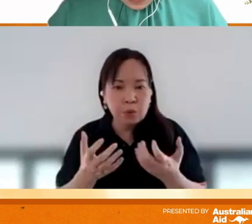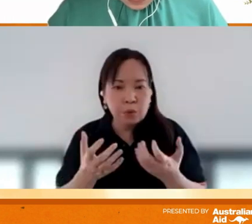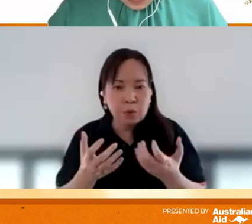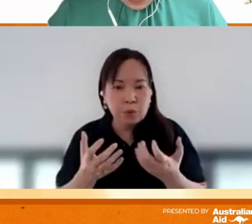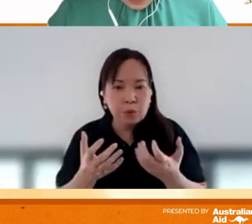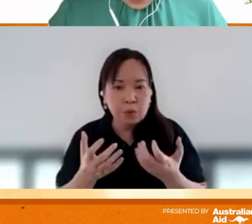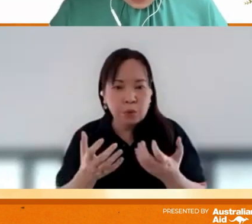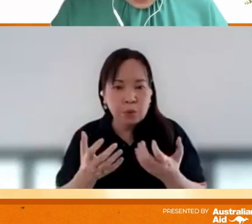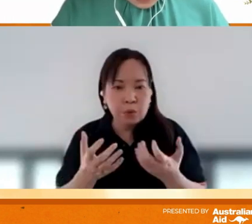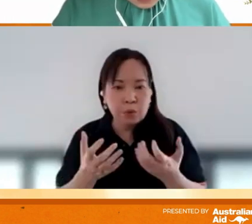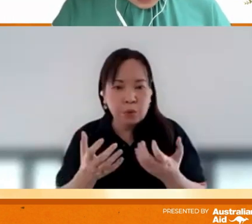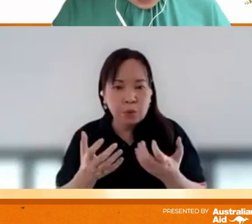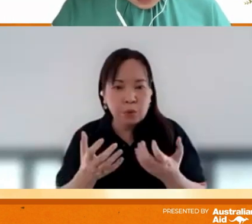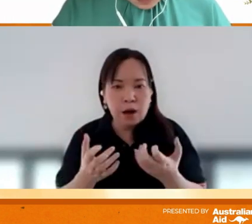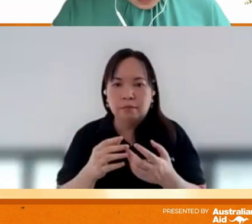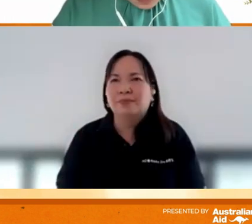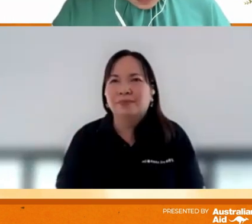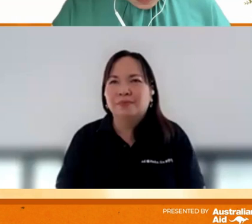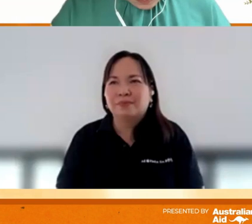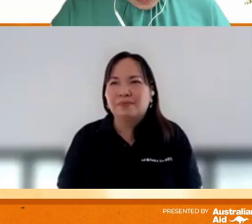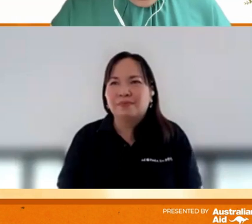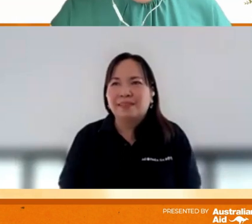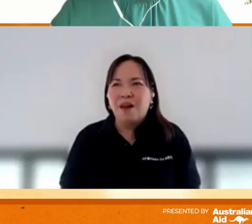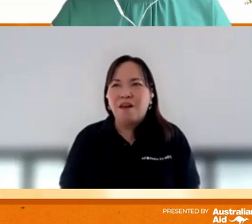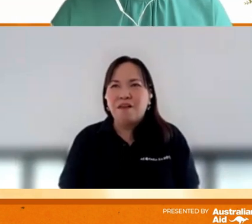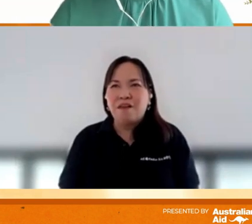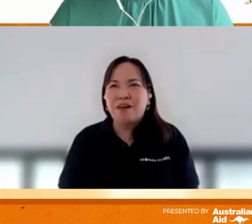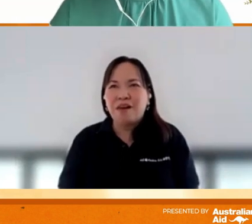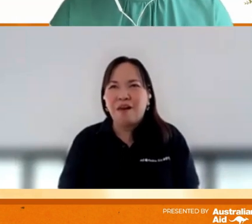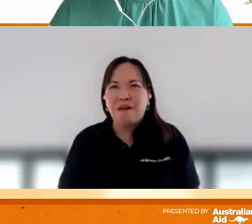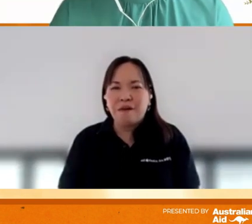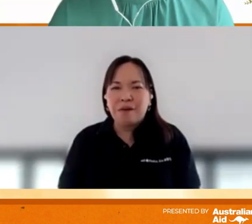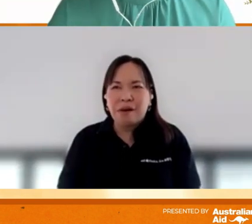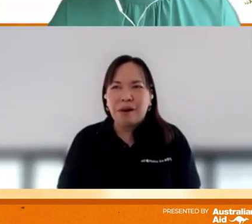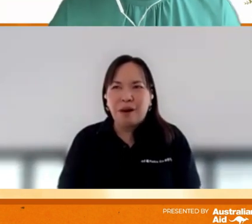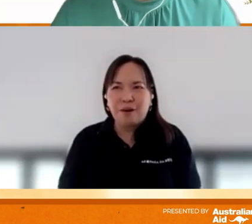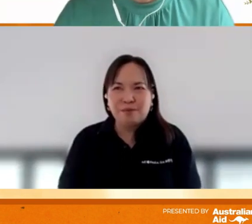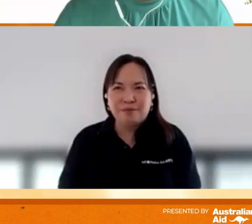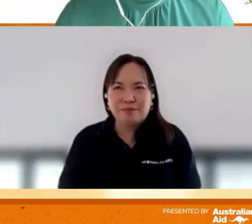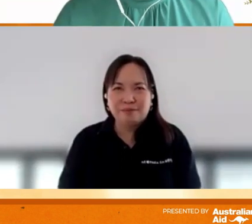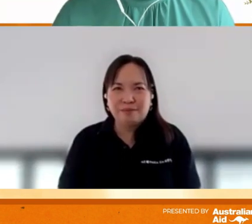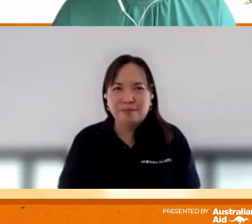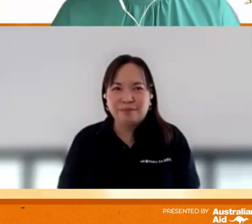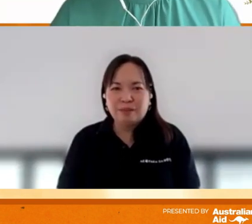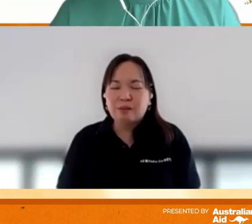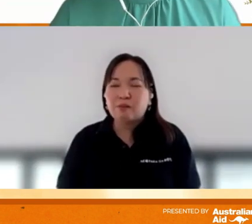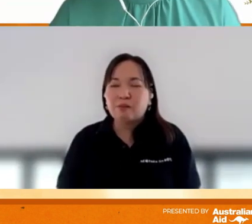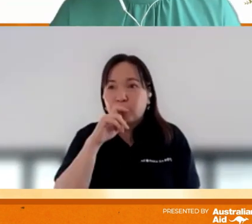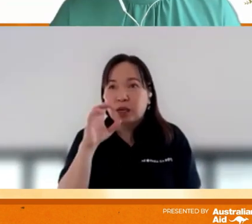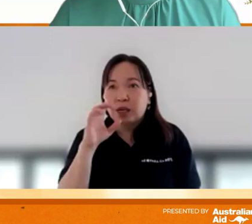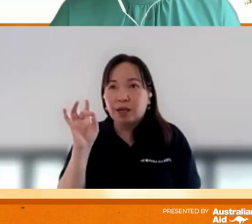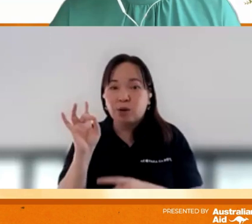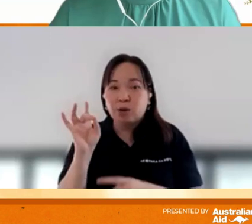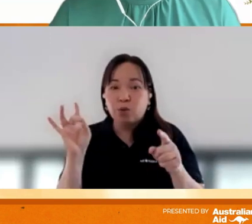to the age range, it's actually designed for young people. So it's for ages 8 to 24 years